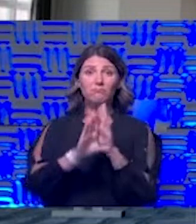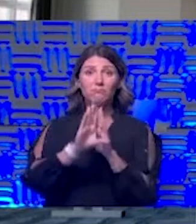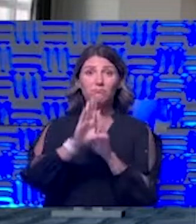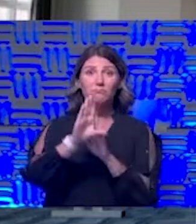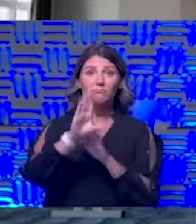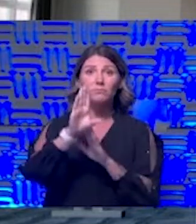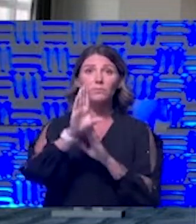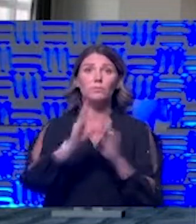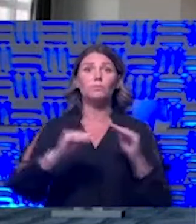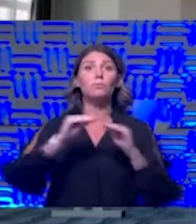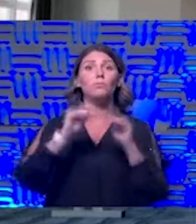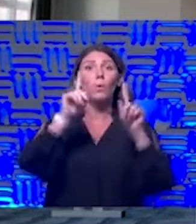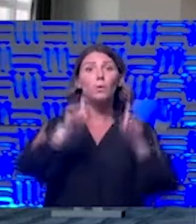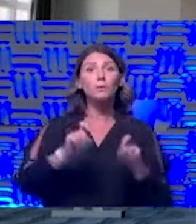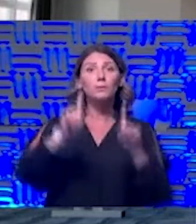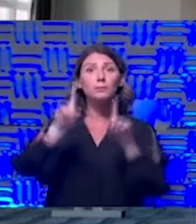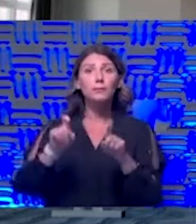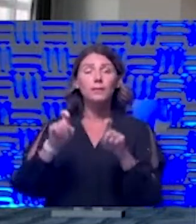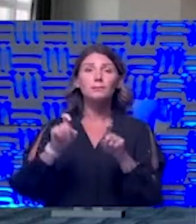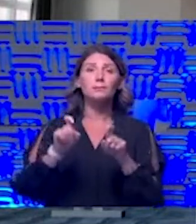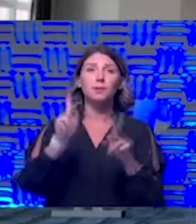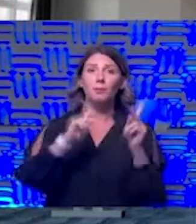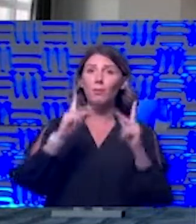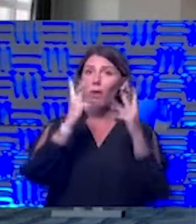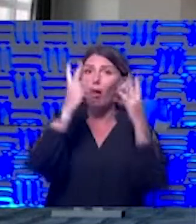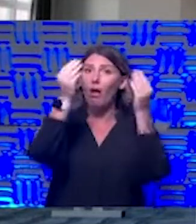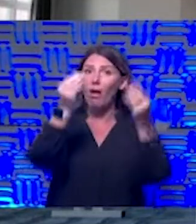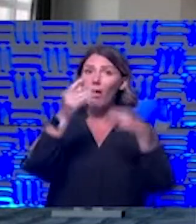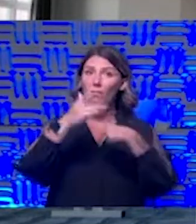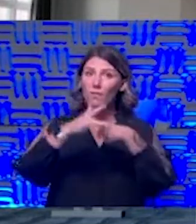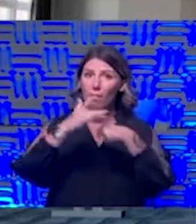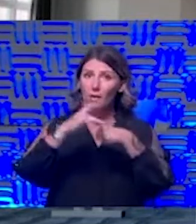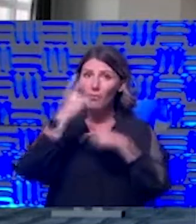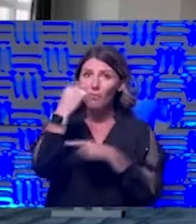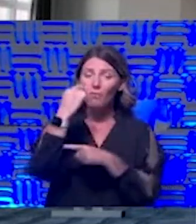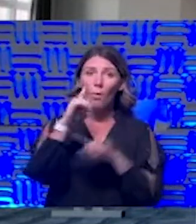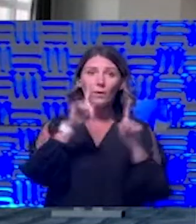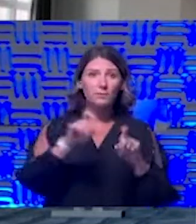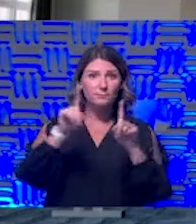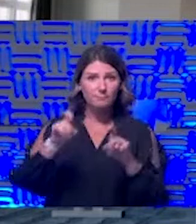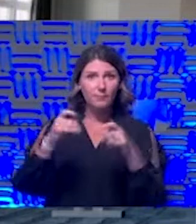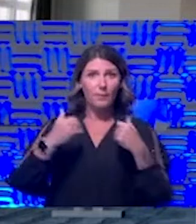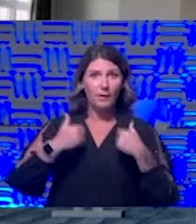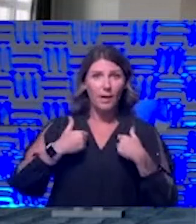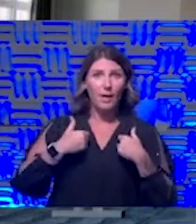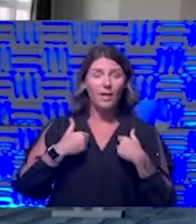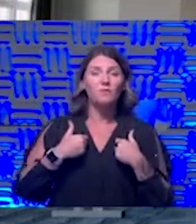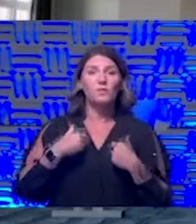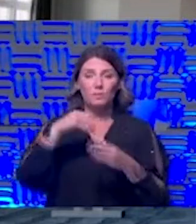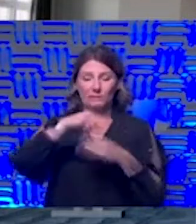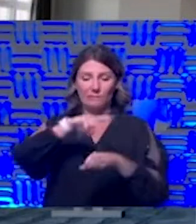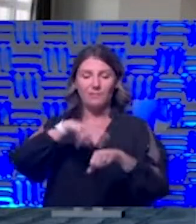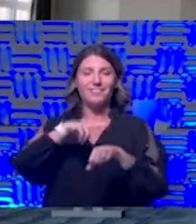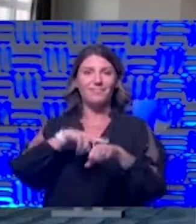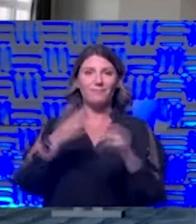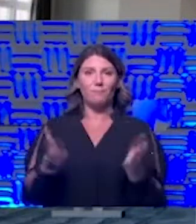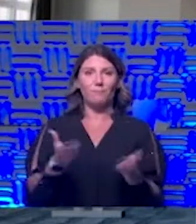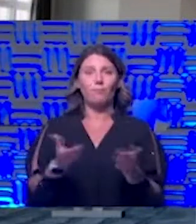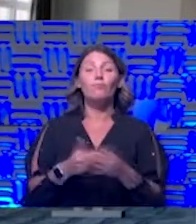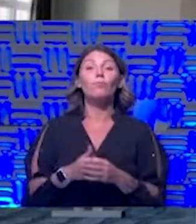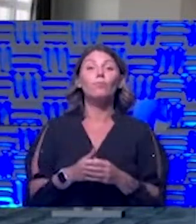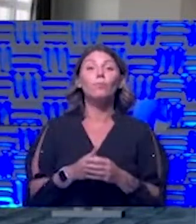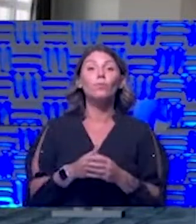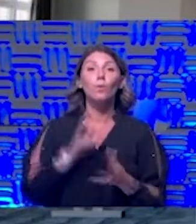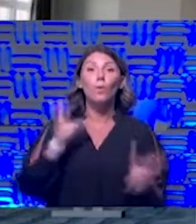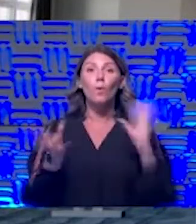more people going out to get tested with the availability of all that. And so certainly in the nation, the overall